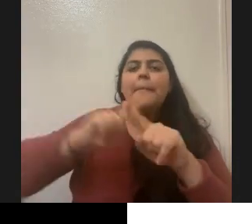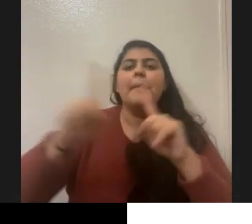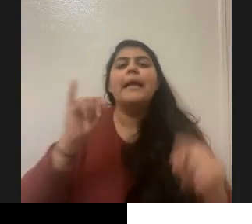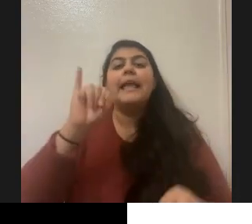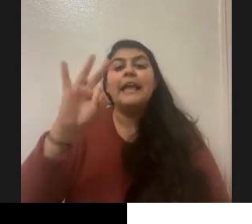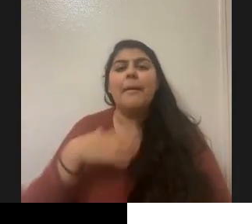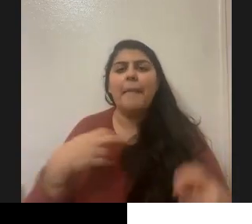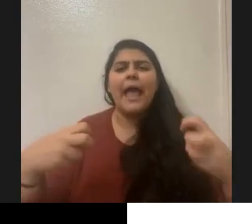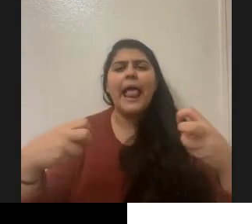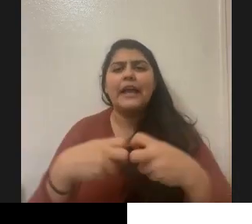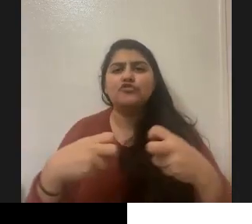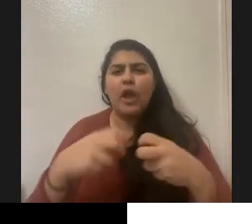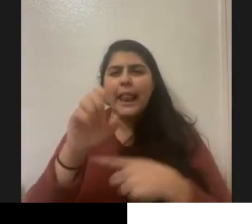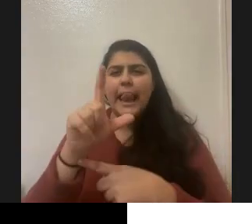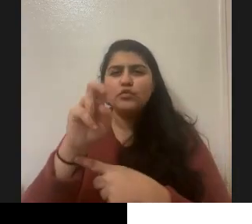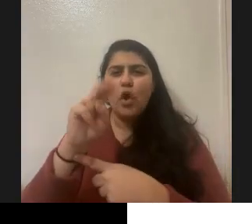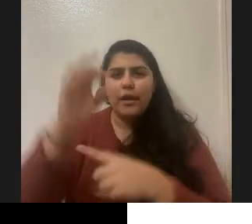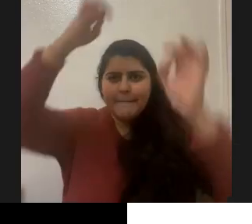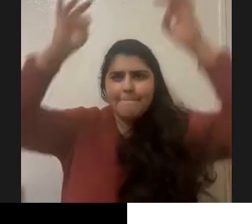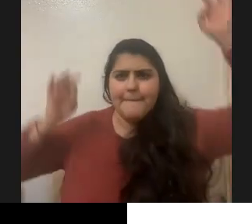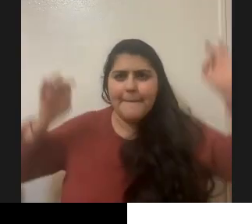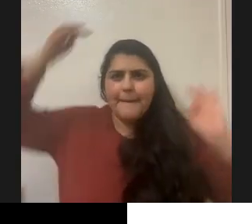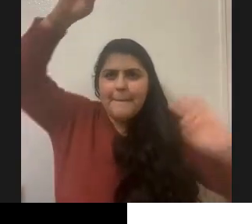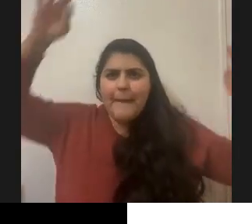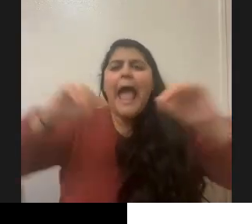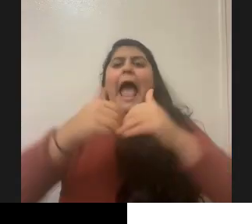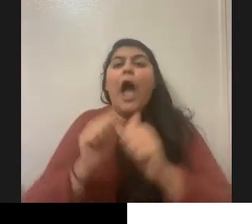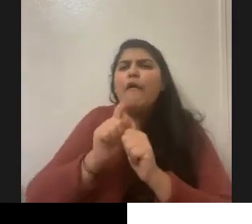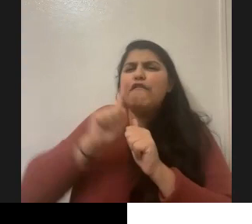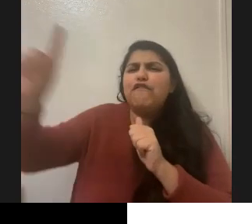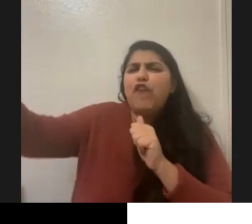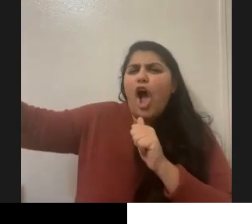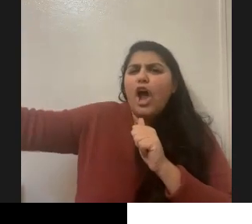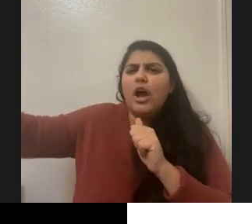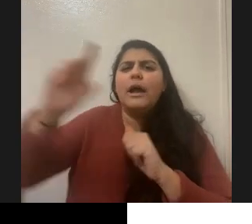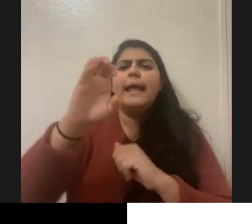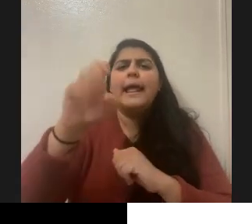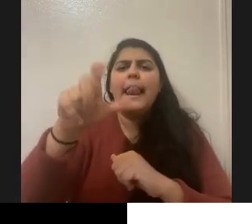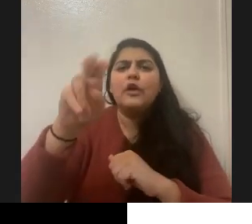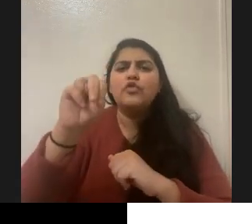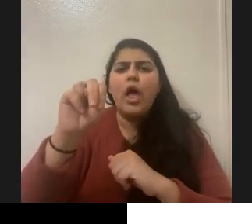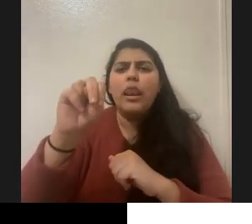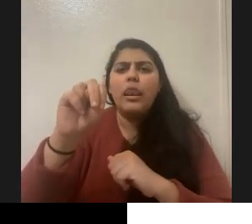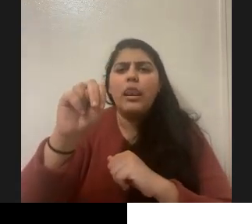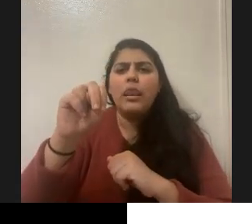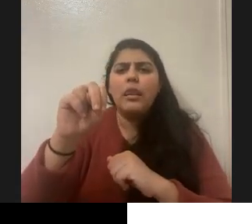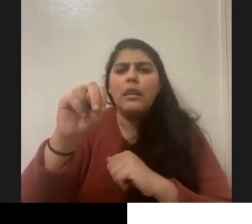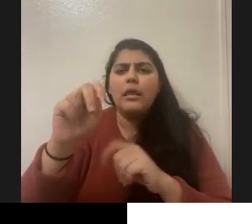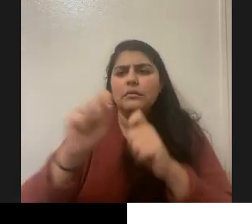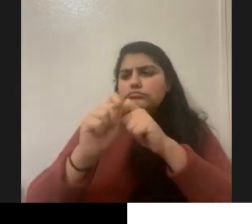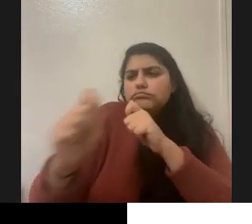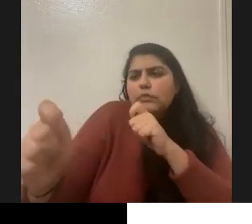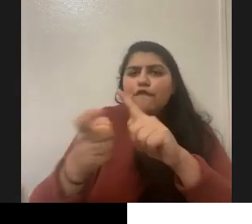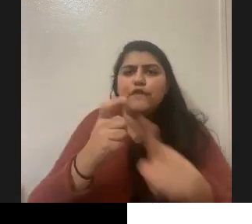in this area, how far away, like in my house or in my neighborhood, would those electrons go away from